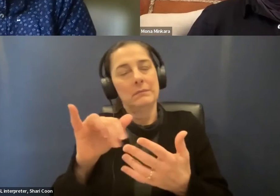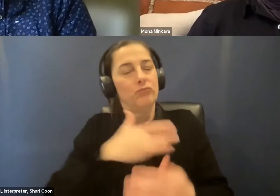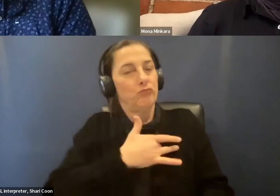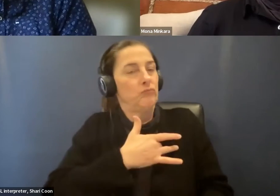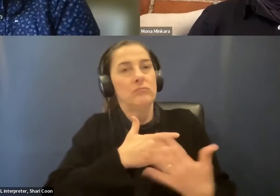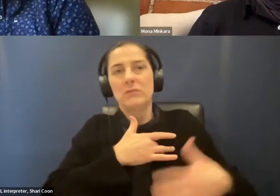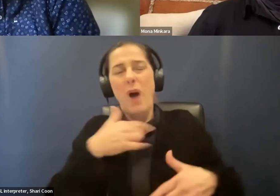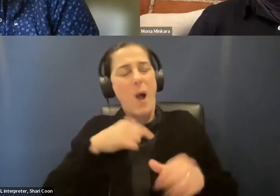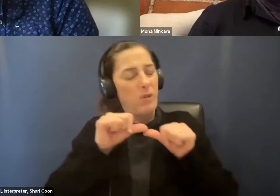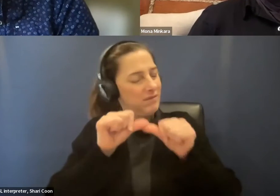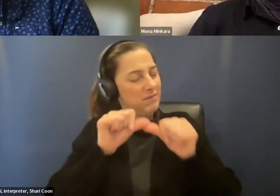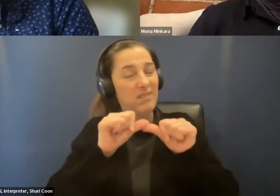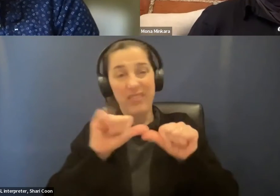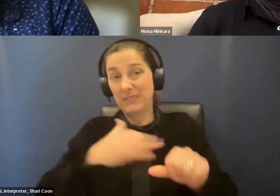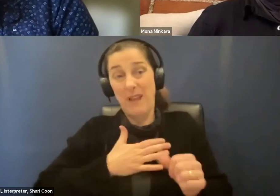world changes around me.